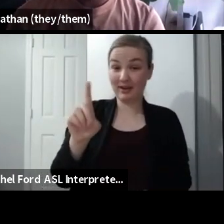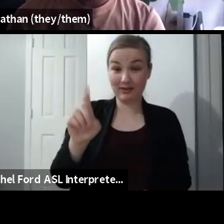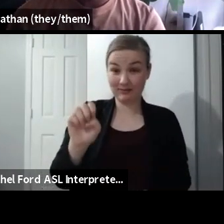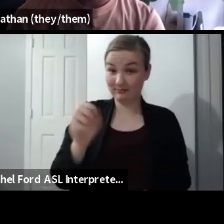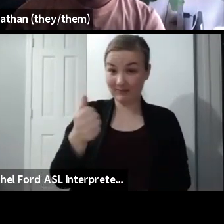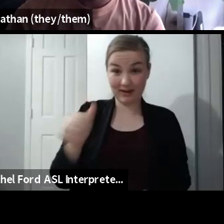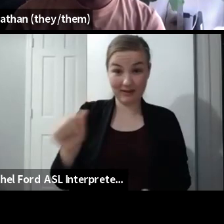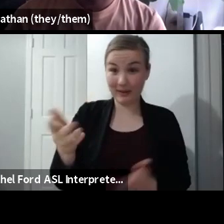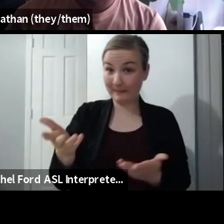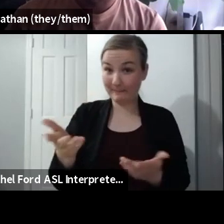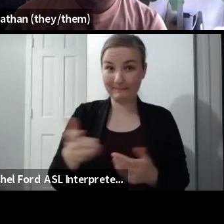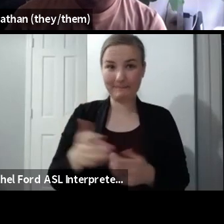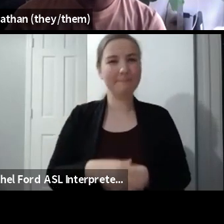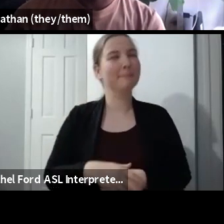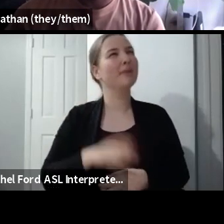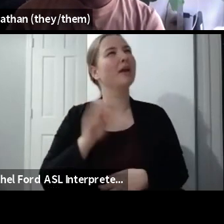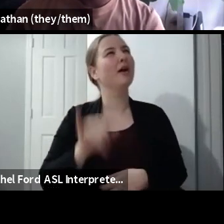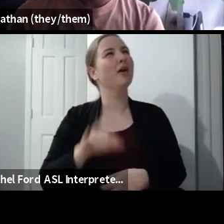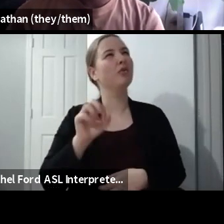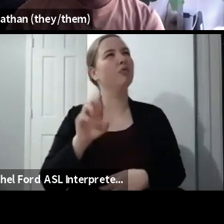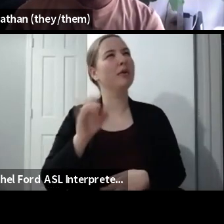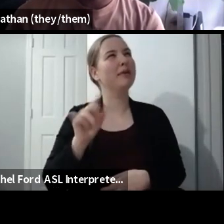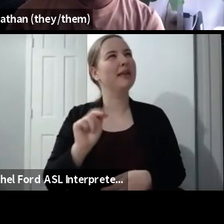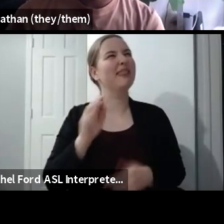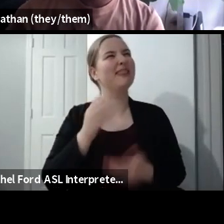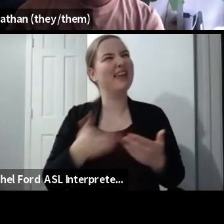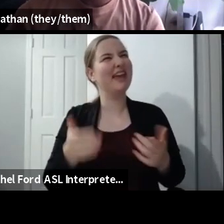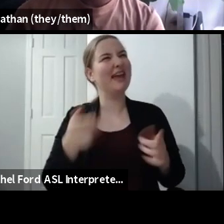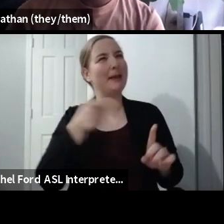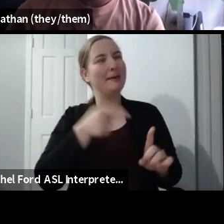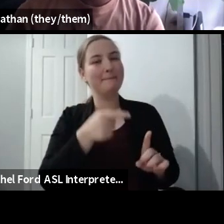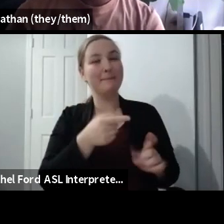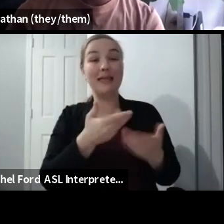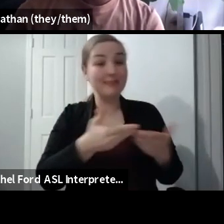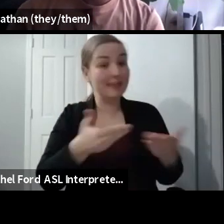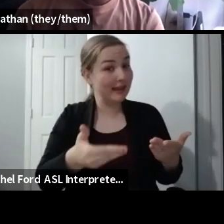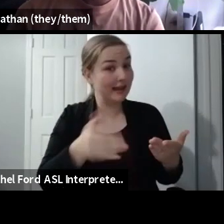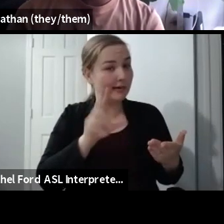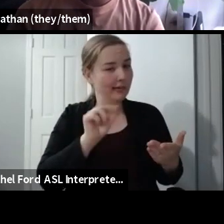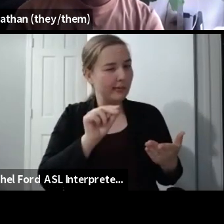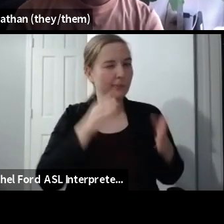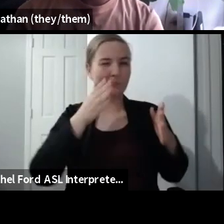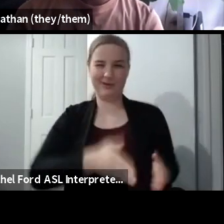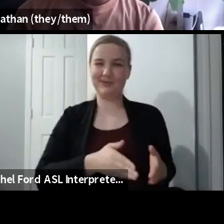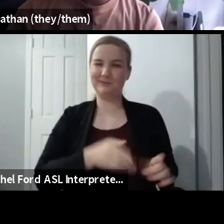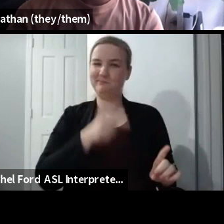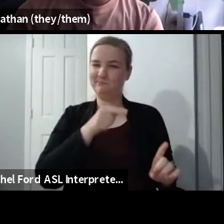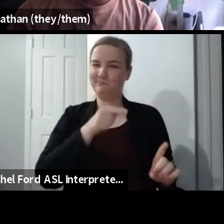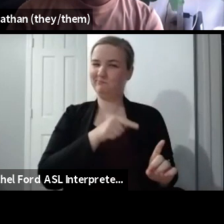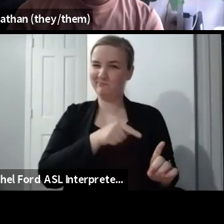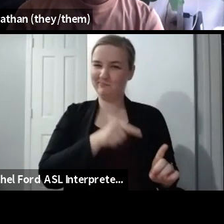What's the Caribbean thing I go to? I wouldn't say it's a thing, I would say it's a person.